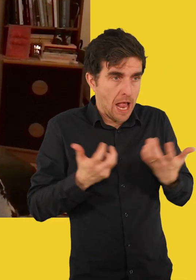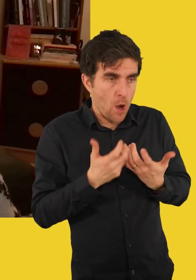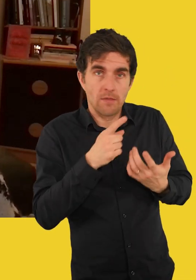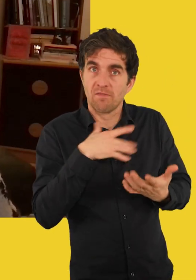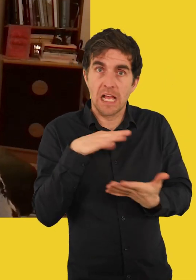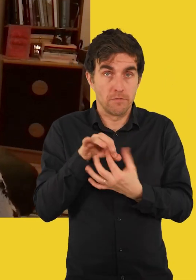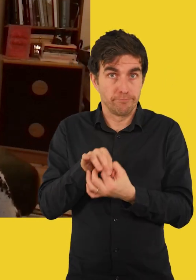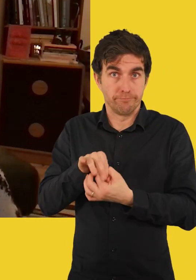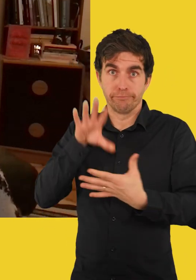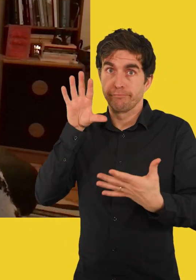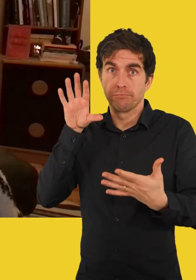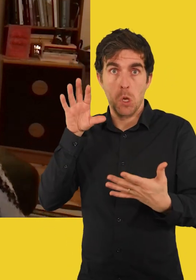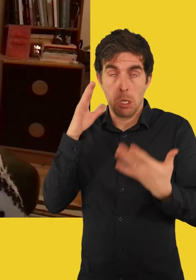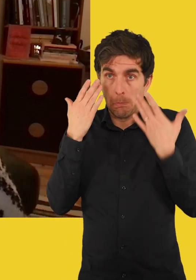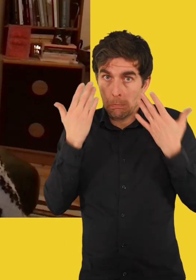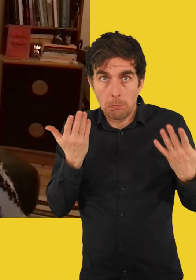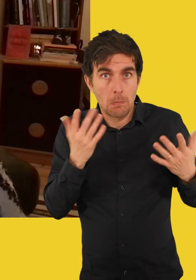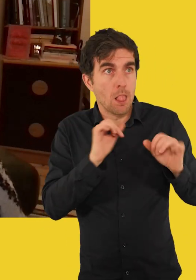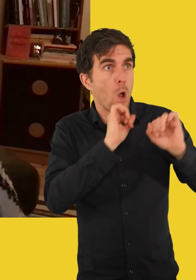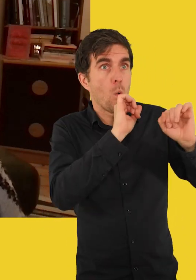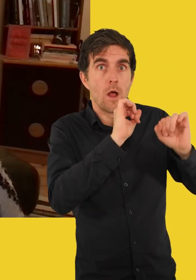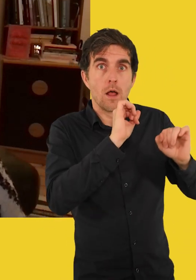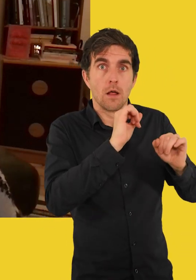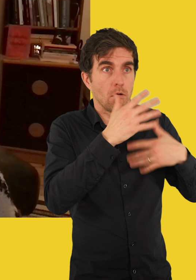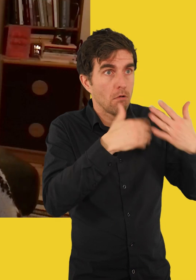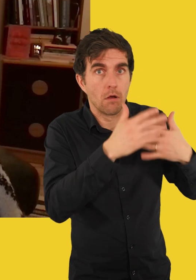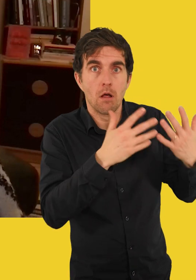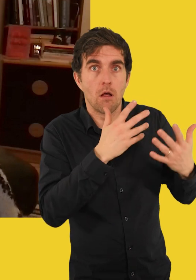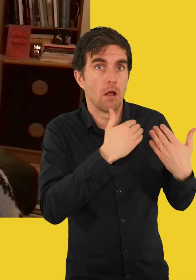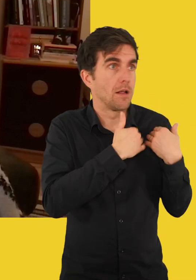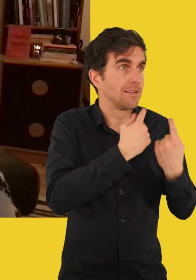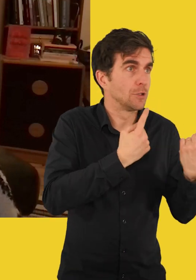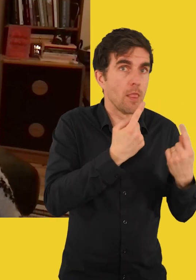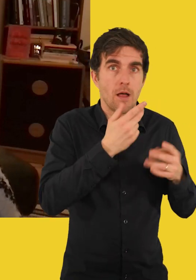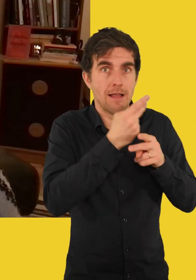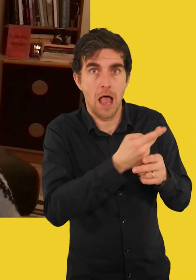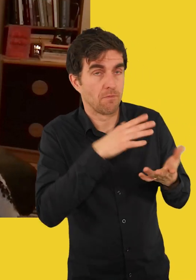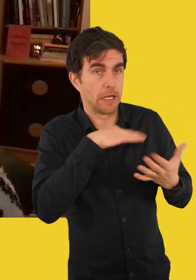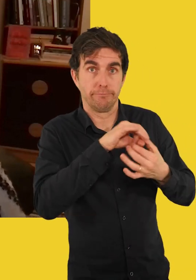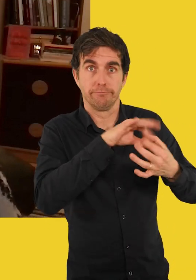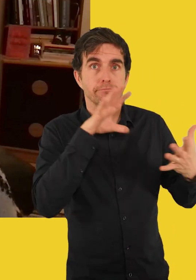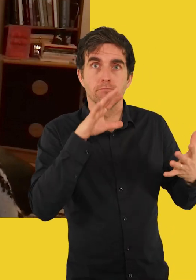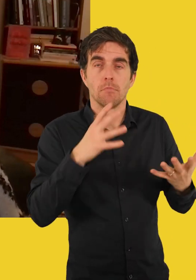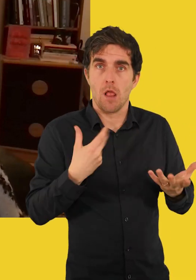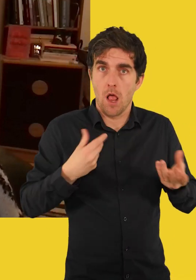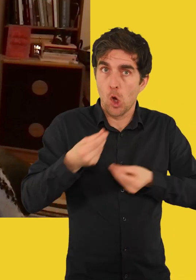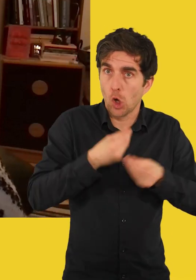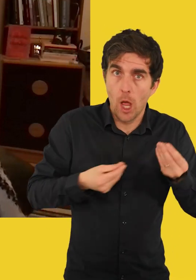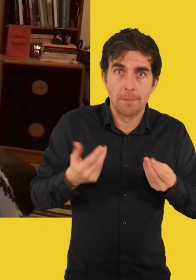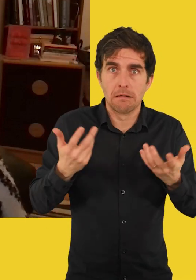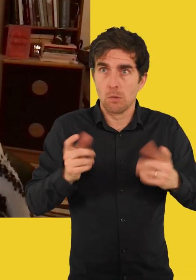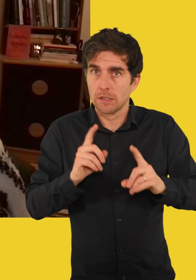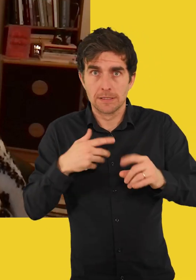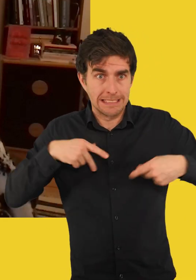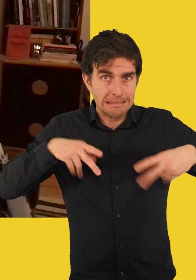they're disconnected, or they might be disconnected from their own experiences of interdependence and care for each other because of how our economy is